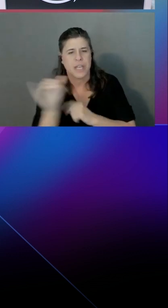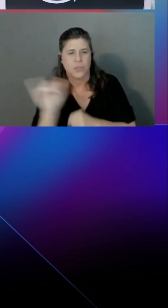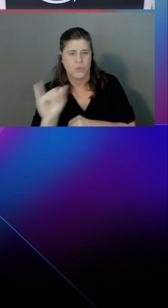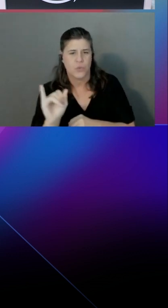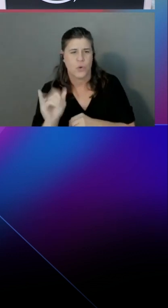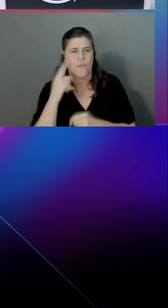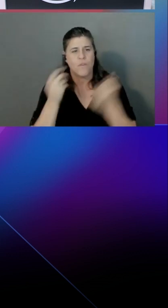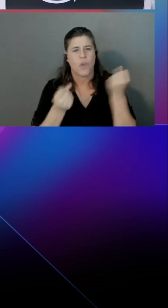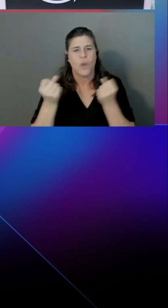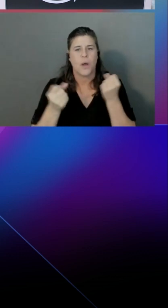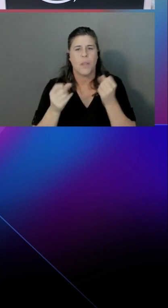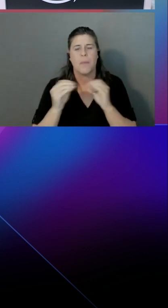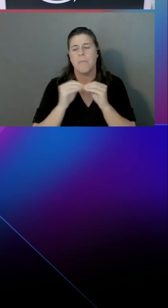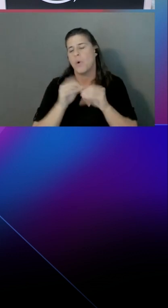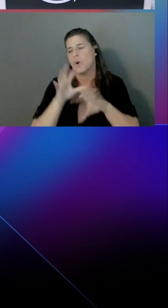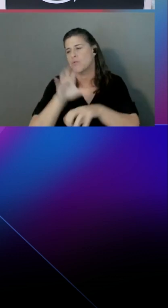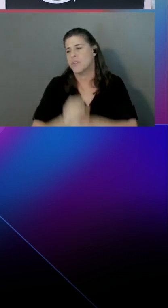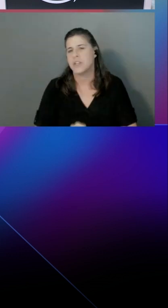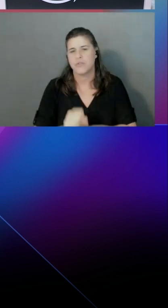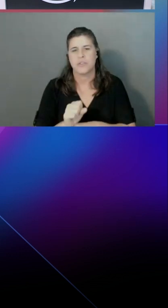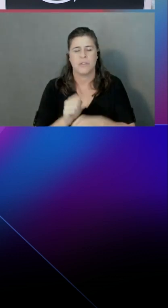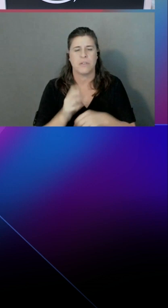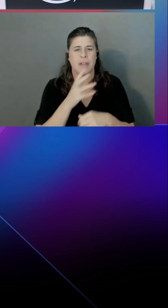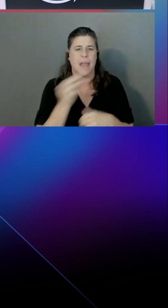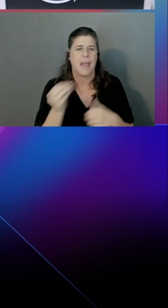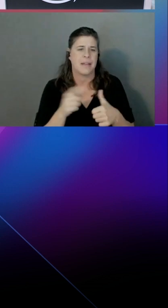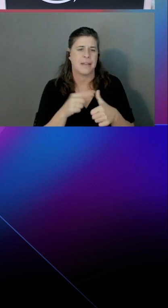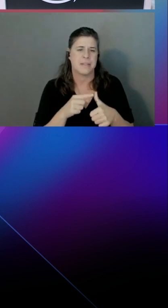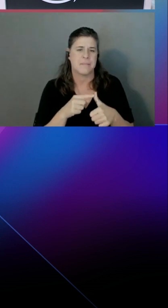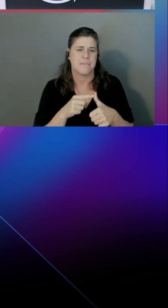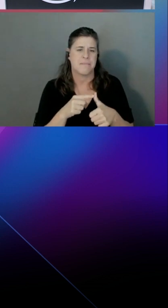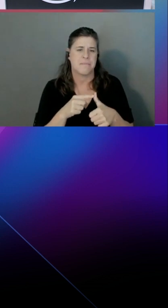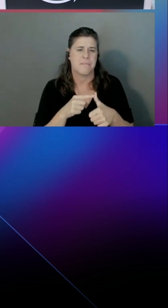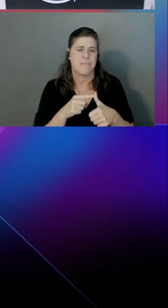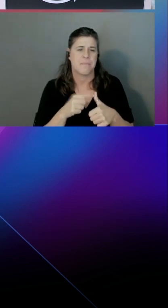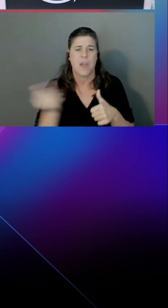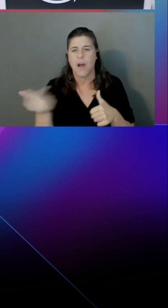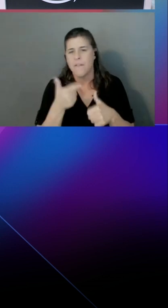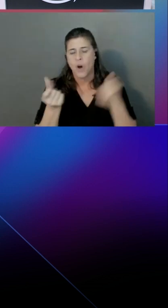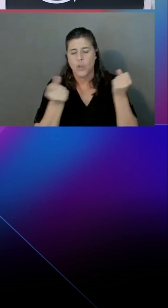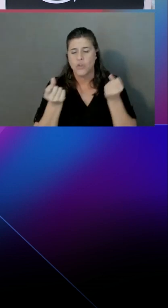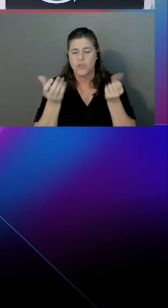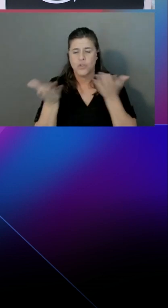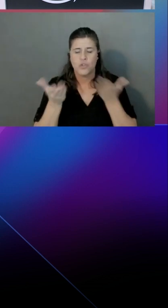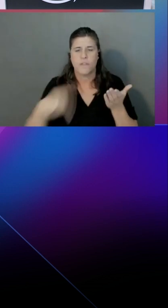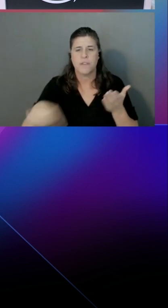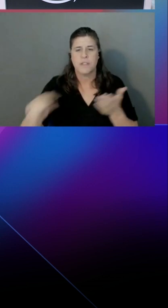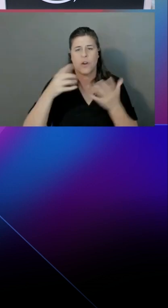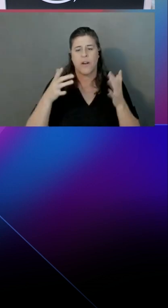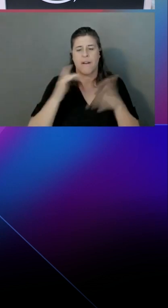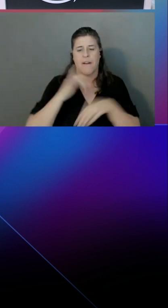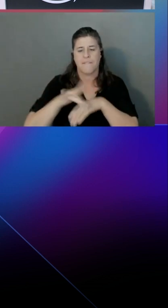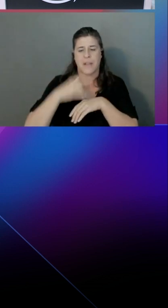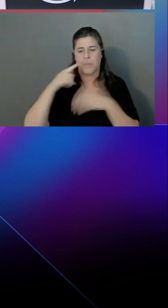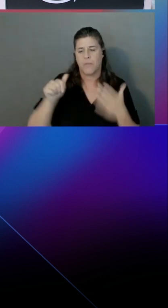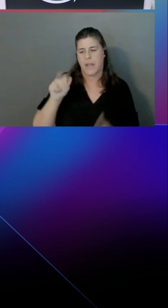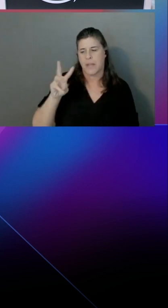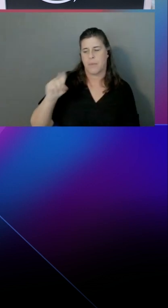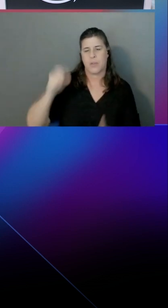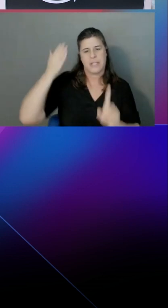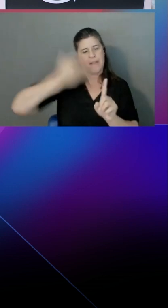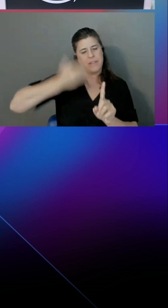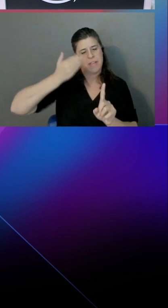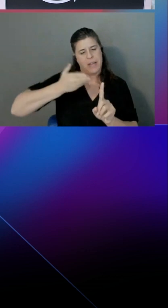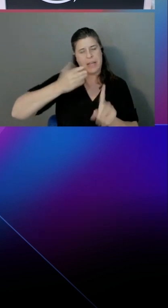more traditional ones, and of all the services that are available in AWS, there are dedicated ones that you spoke about, like